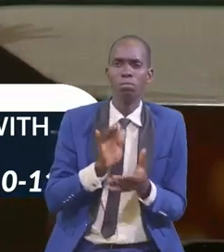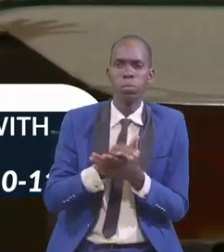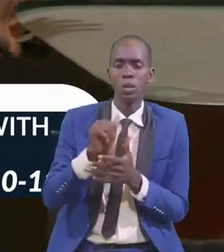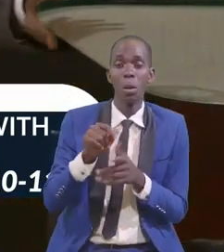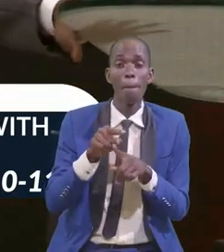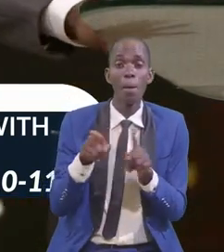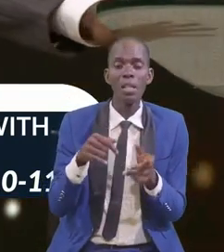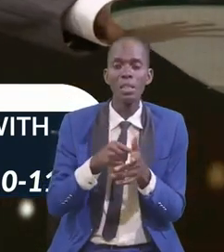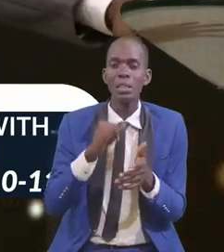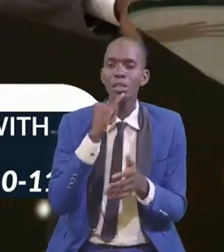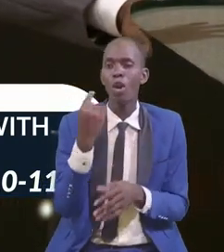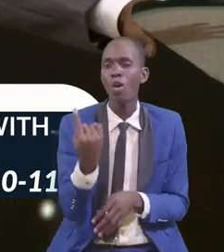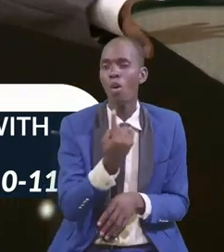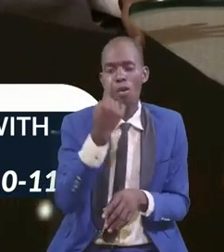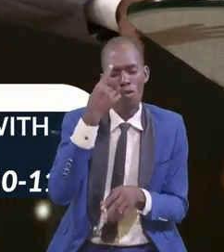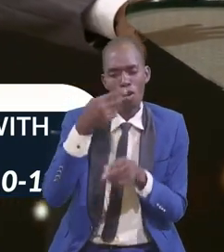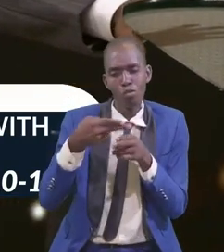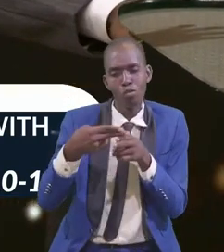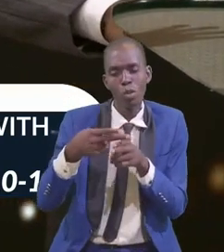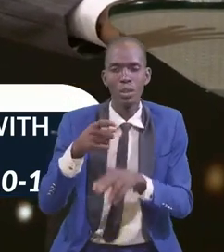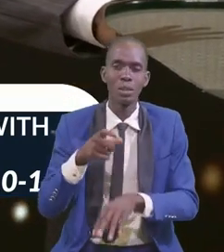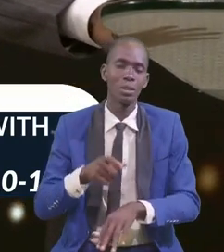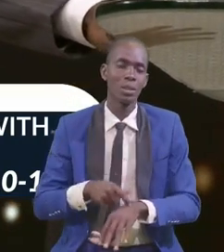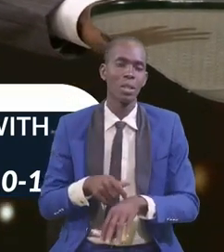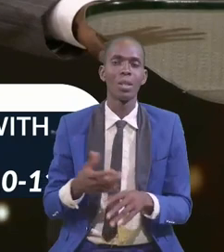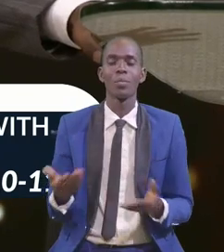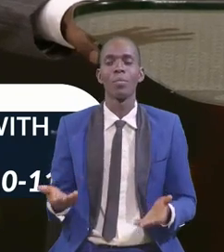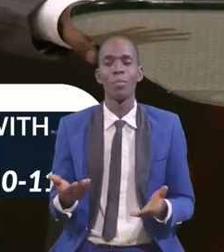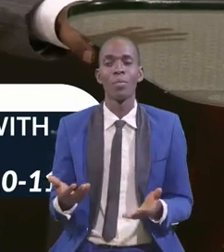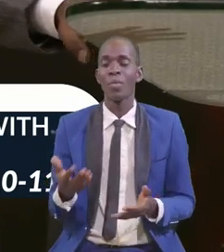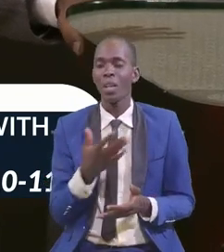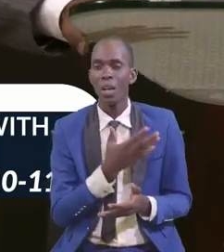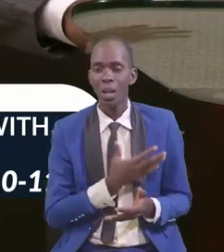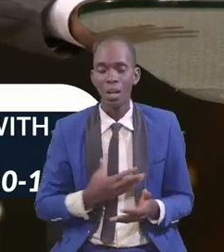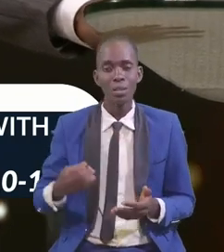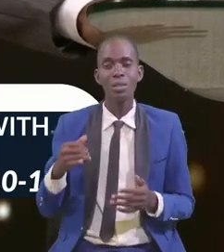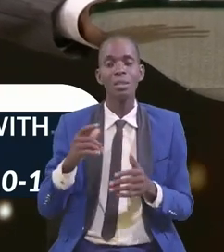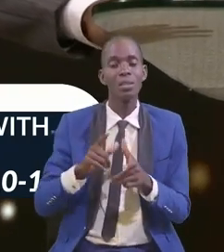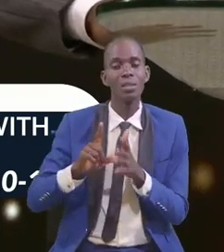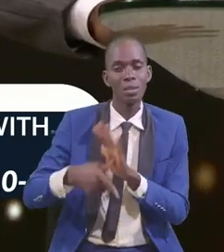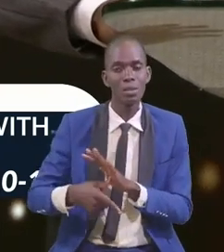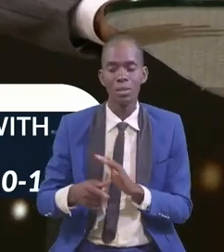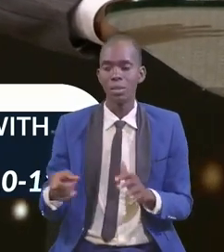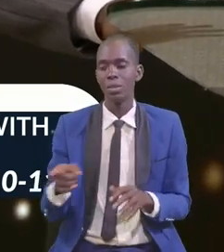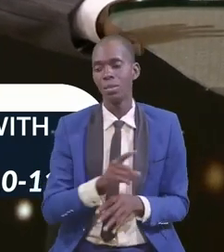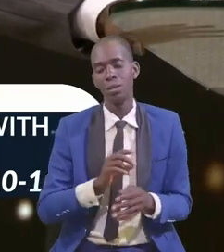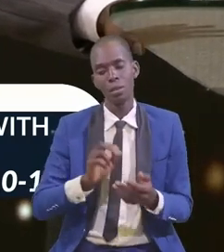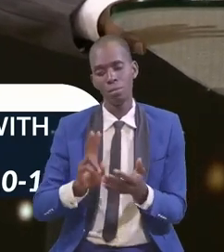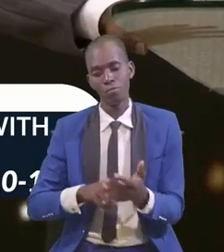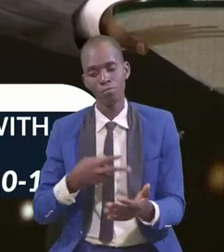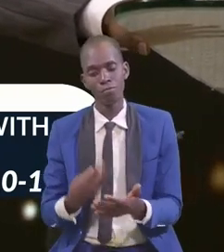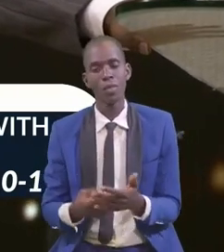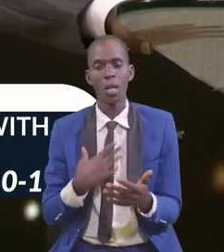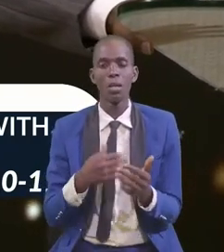that time, they are not making their soul, they are not making their mind to concentrate on the